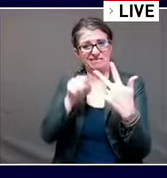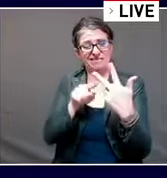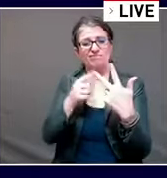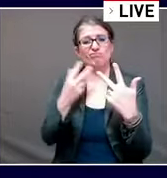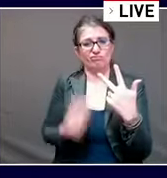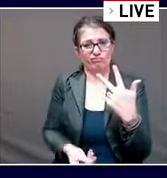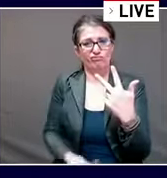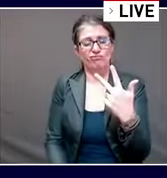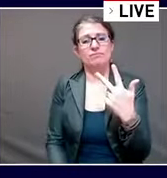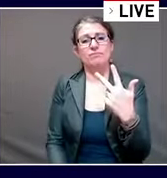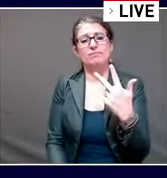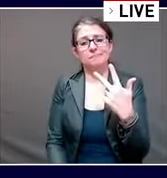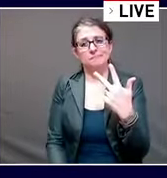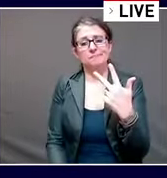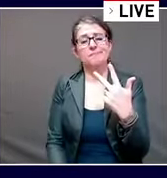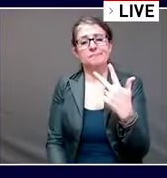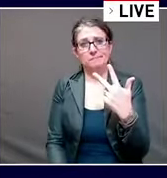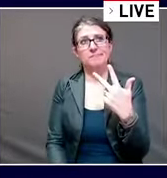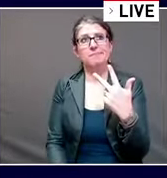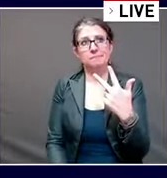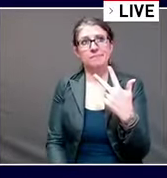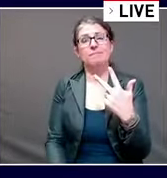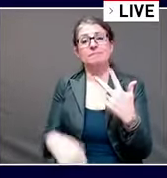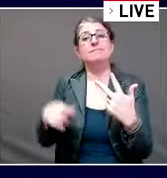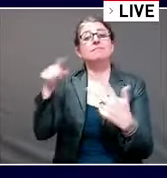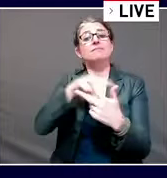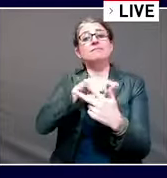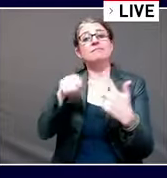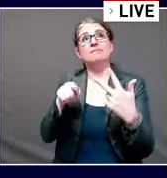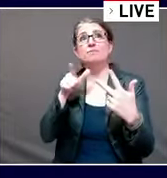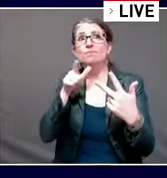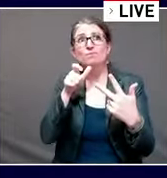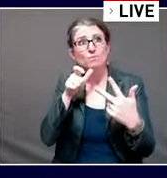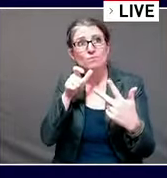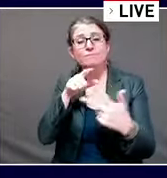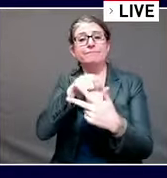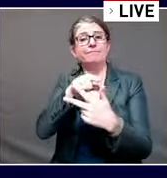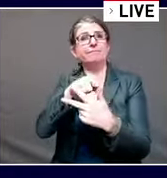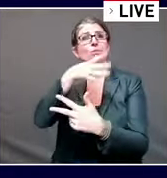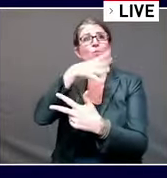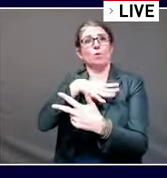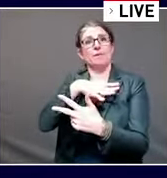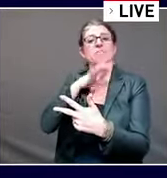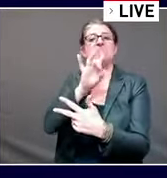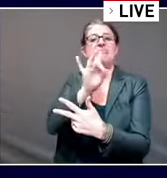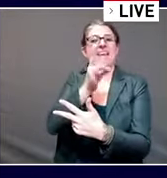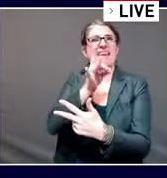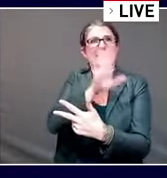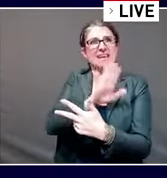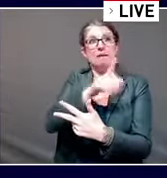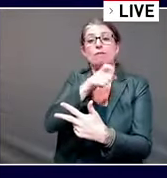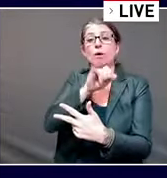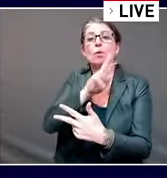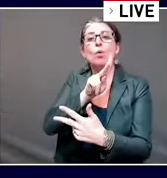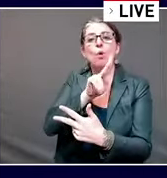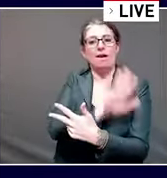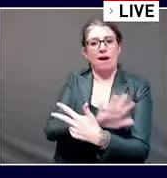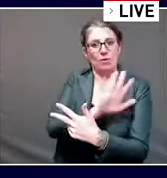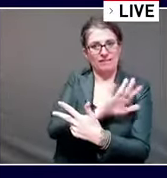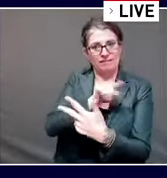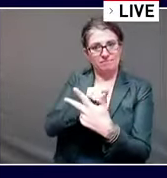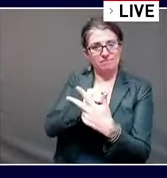past couple of days, we've been made aware of the death of a woman in her 80s from York County, another woman also